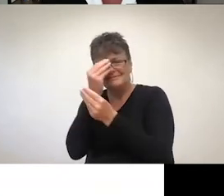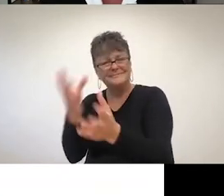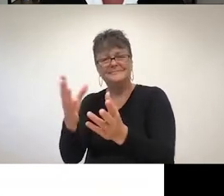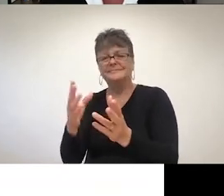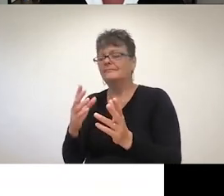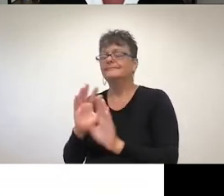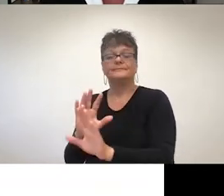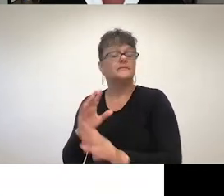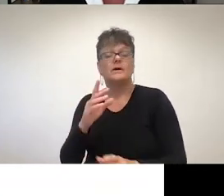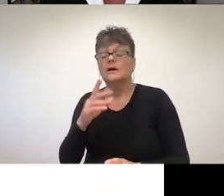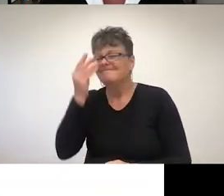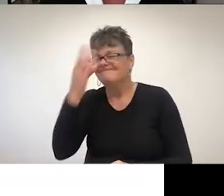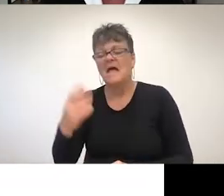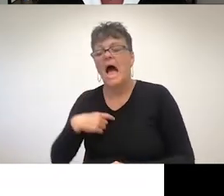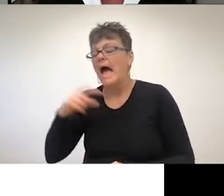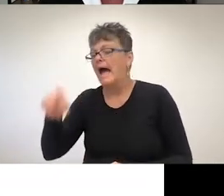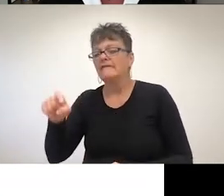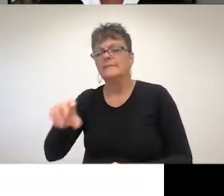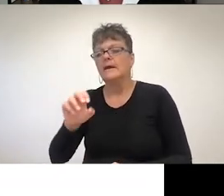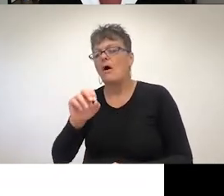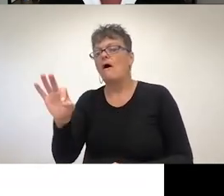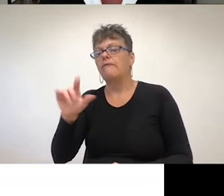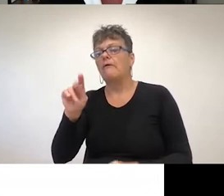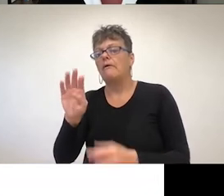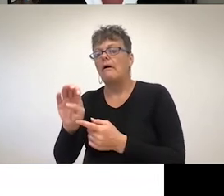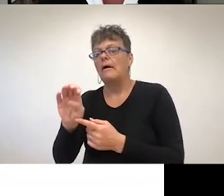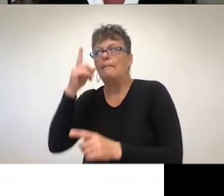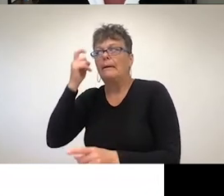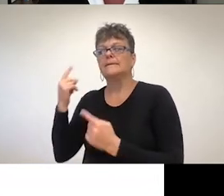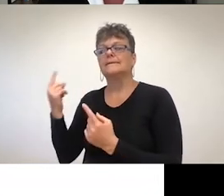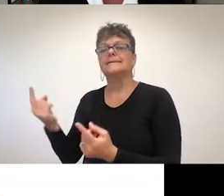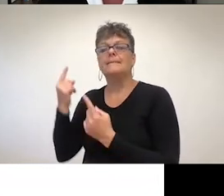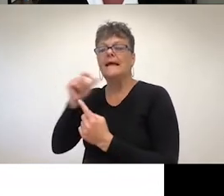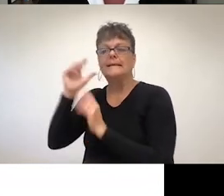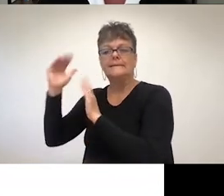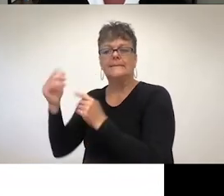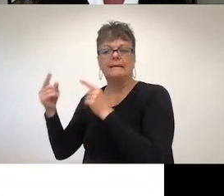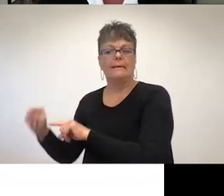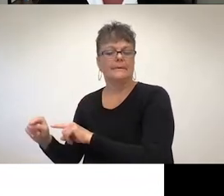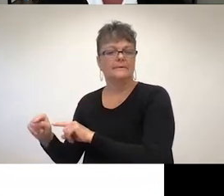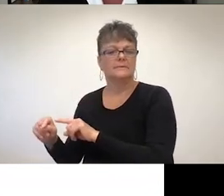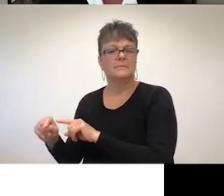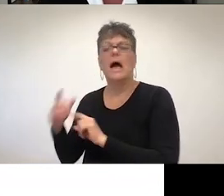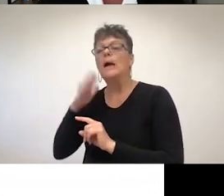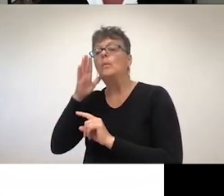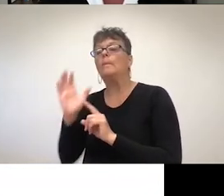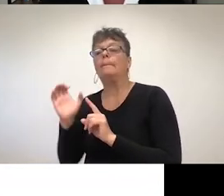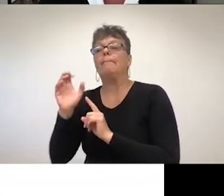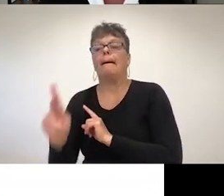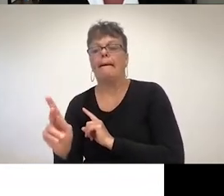I need to be offline because of something unexpected. I will be back, you know, by this date. So let's engage in some